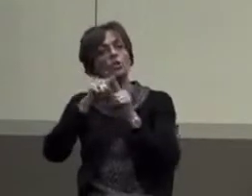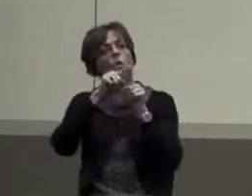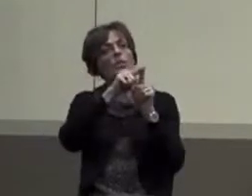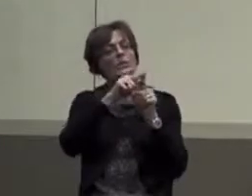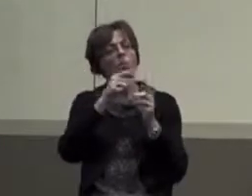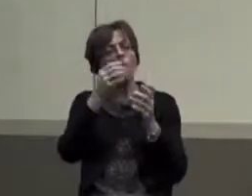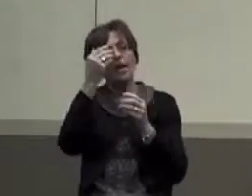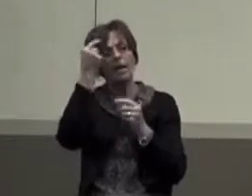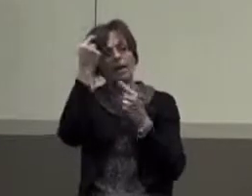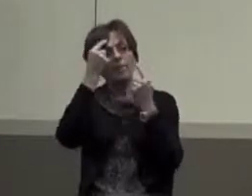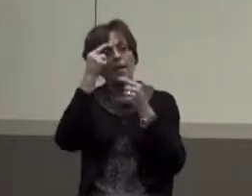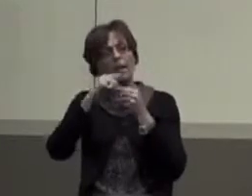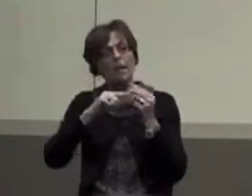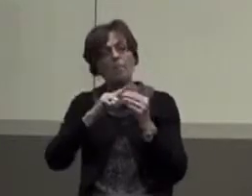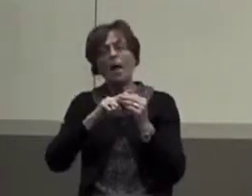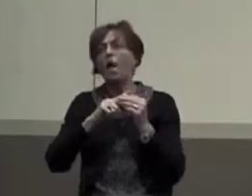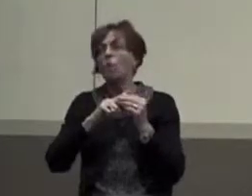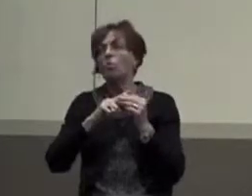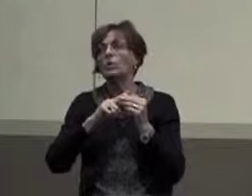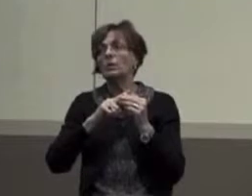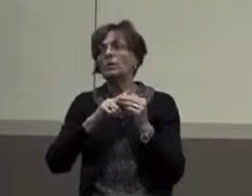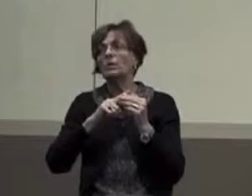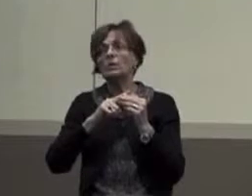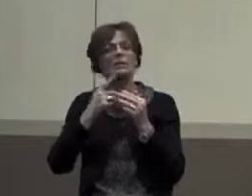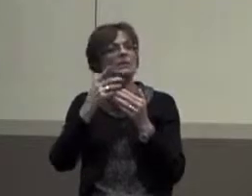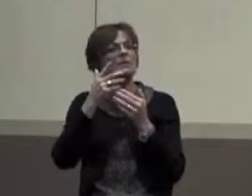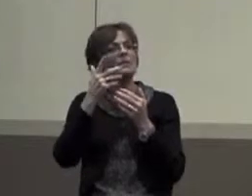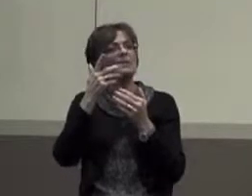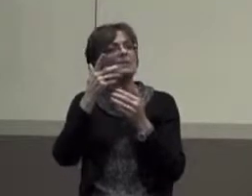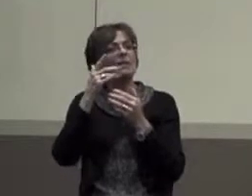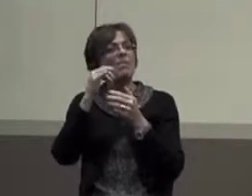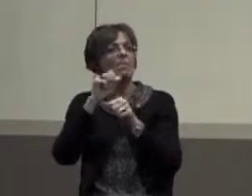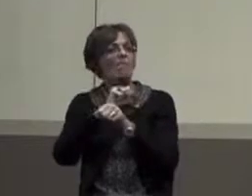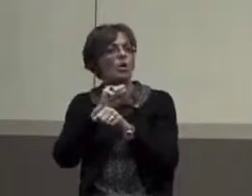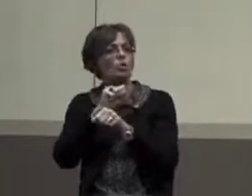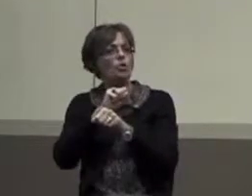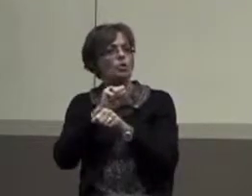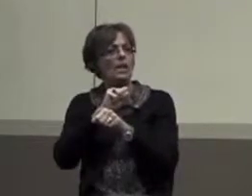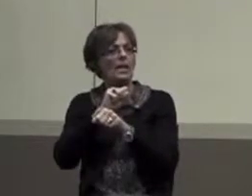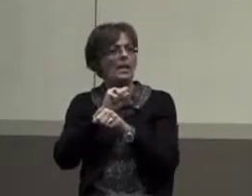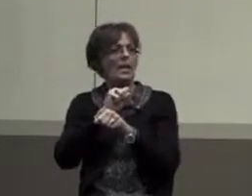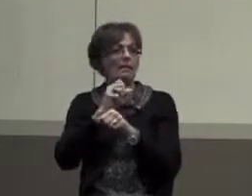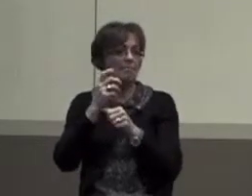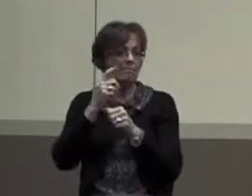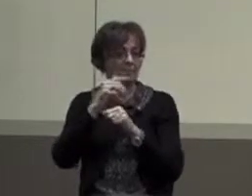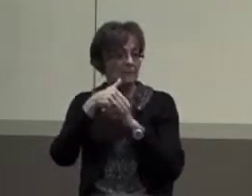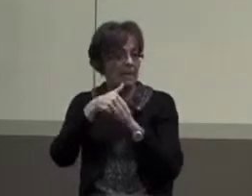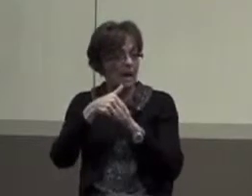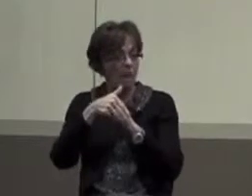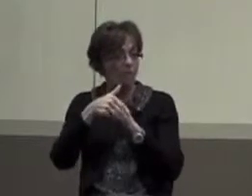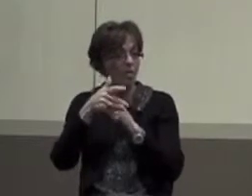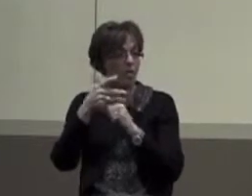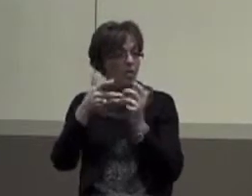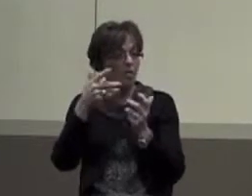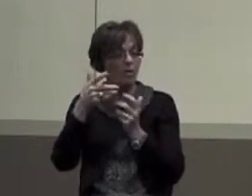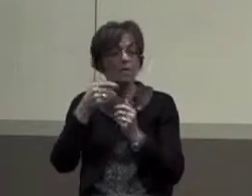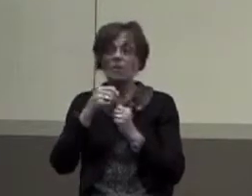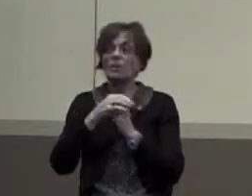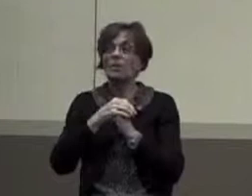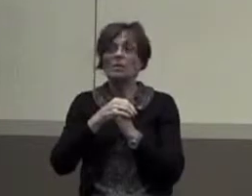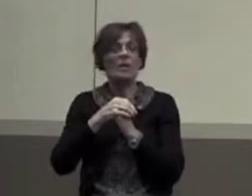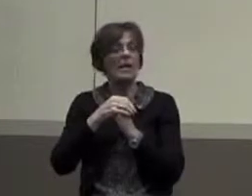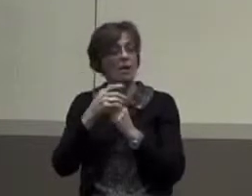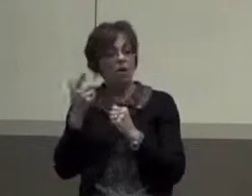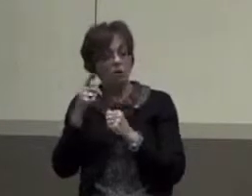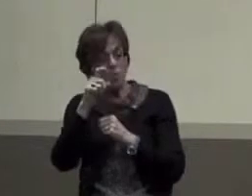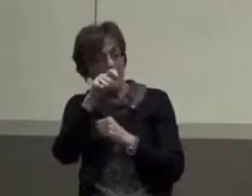well, you know, in some ways that's what the function of this is. Is the child altered or not, or is it something being asked of them or not,